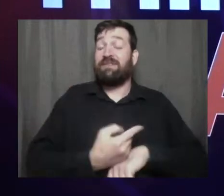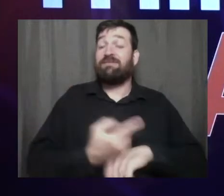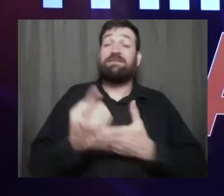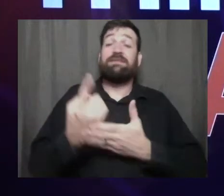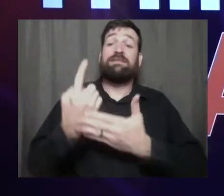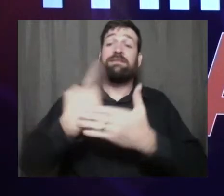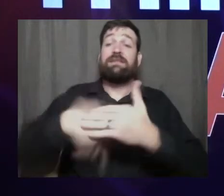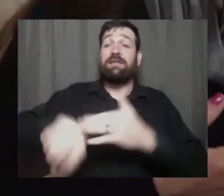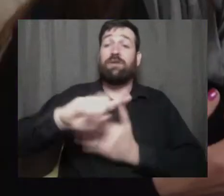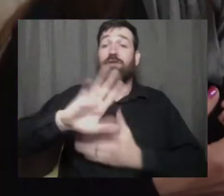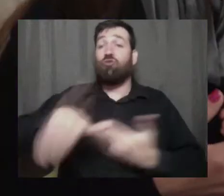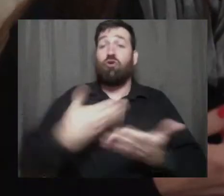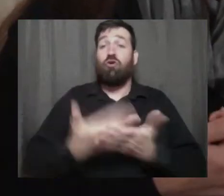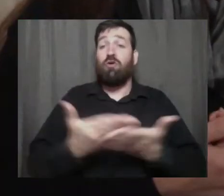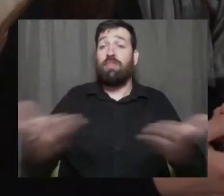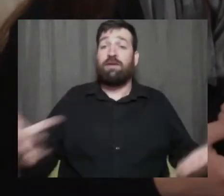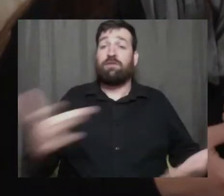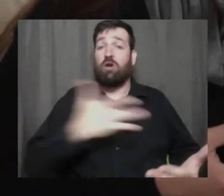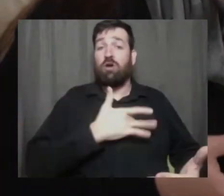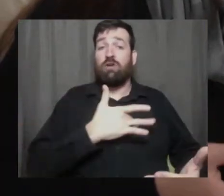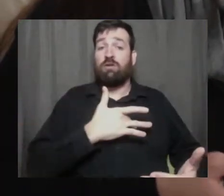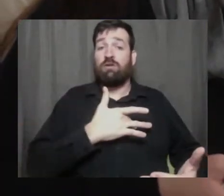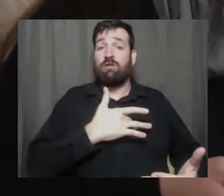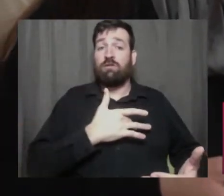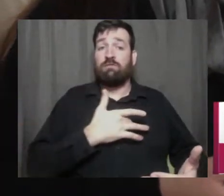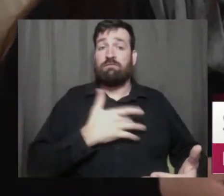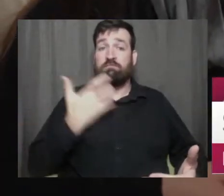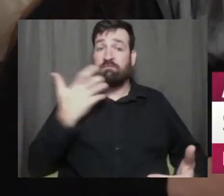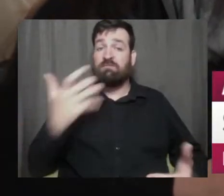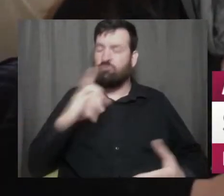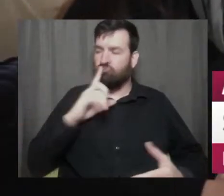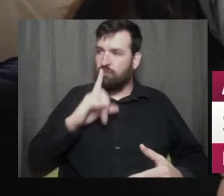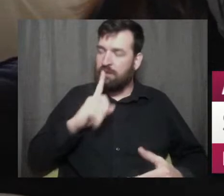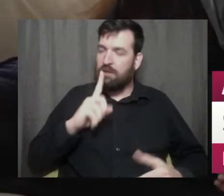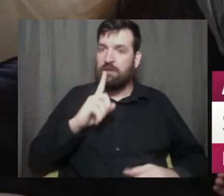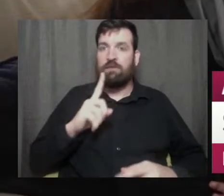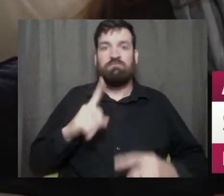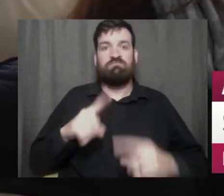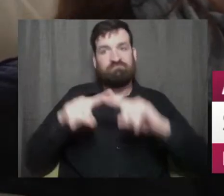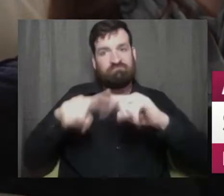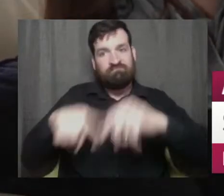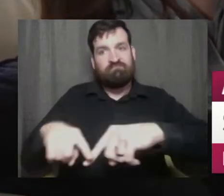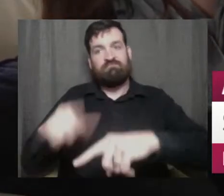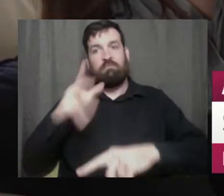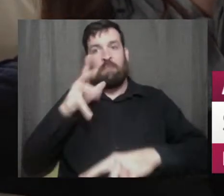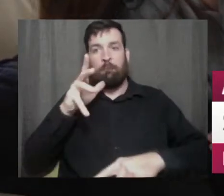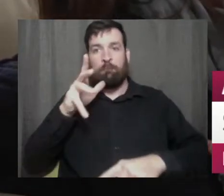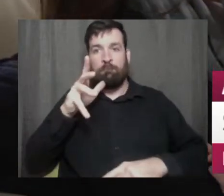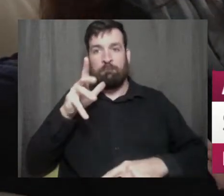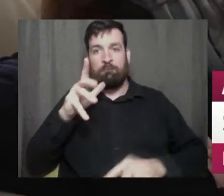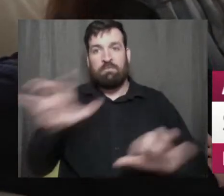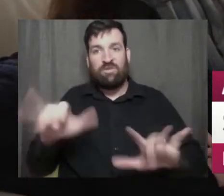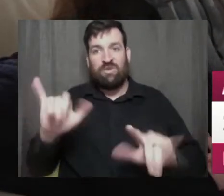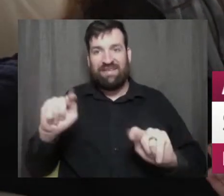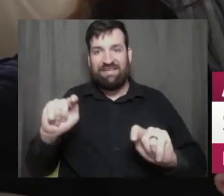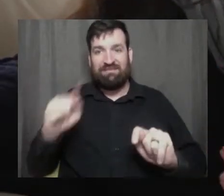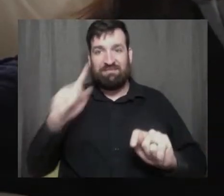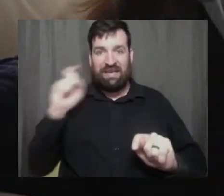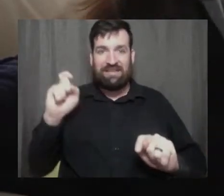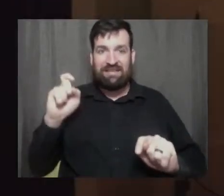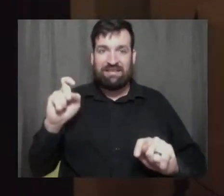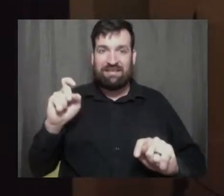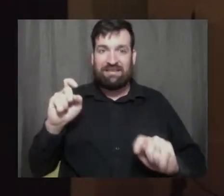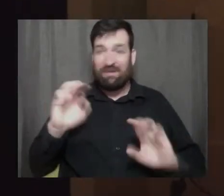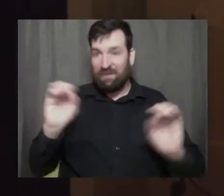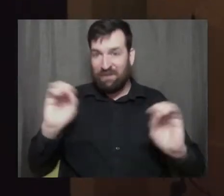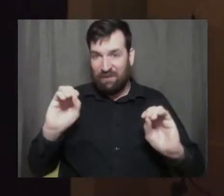All Things Heart. It really lies on the mom to do it. because nobody else